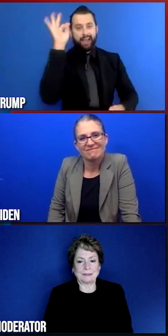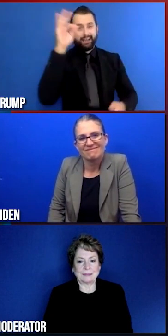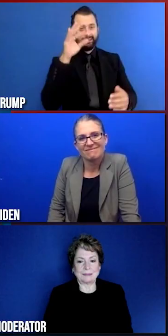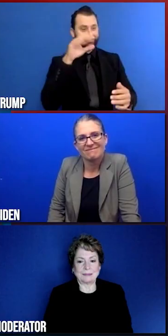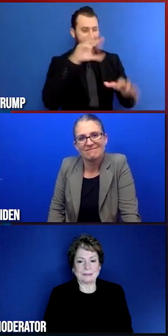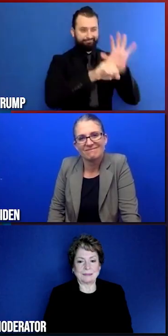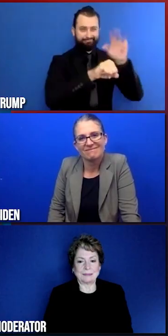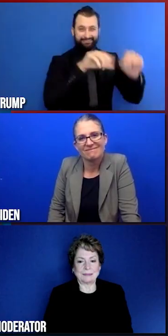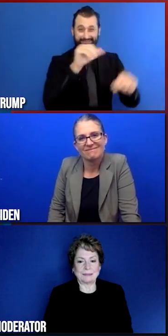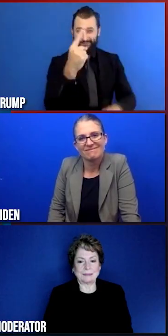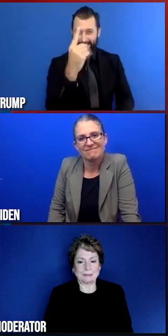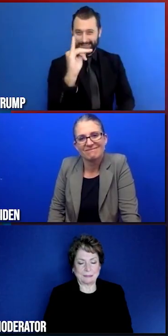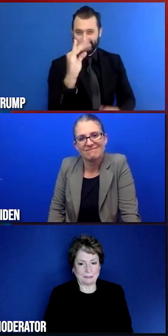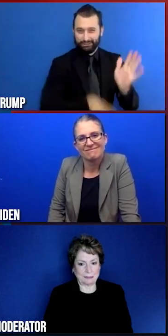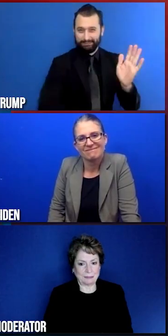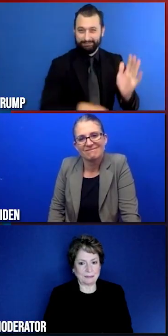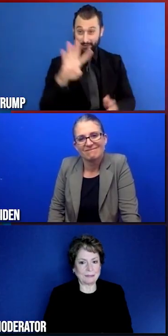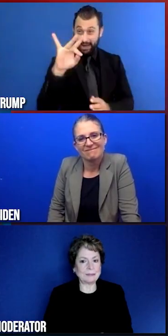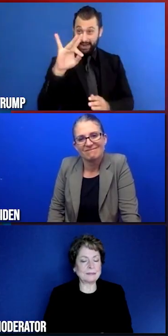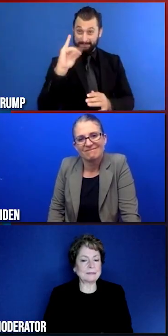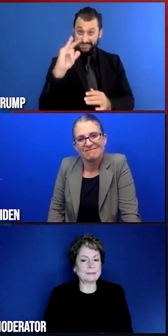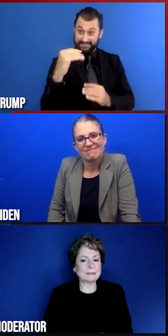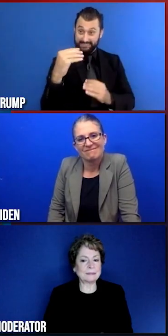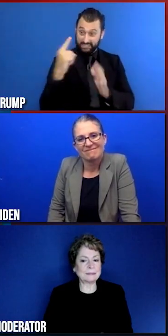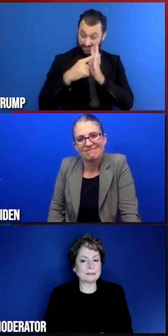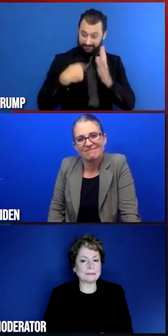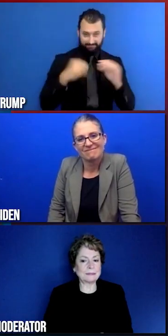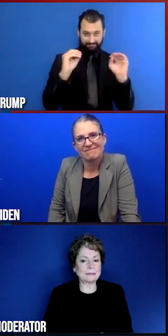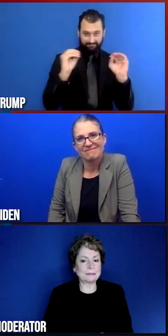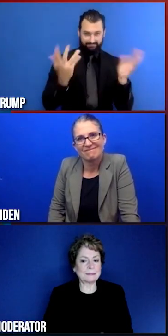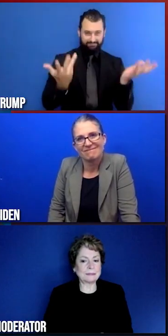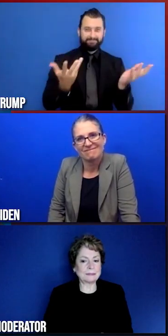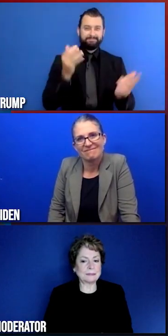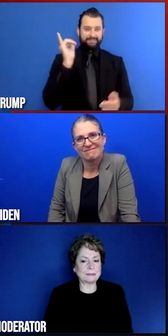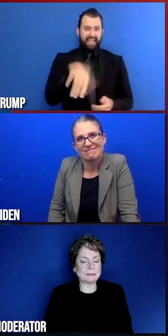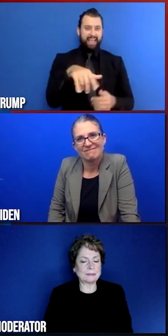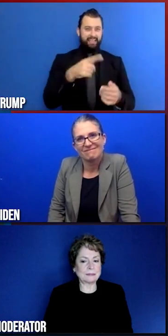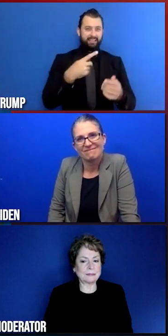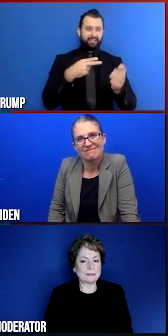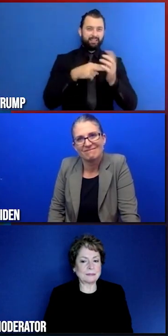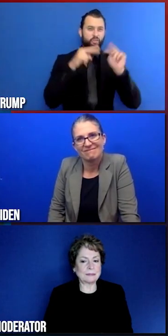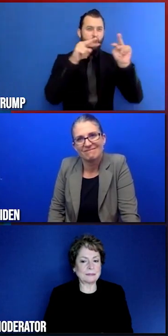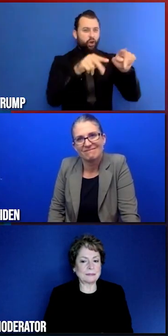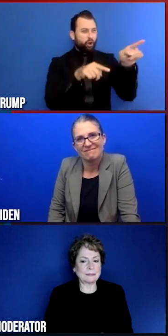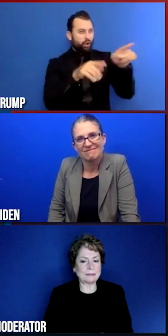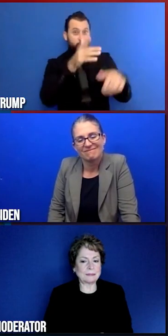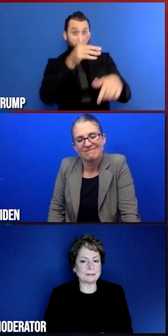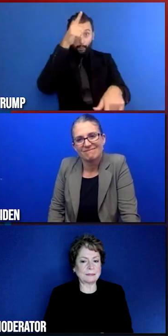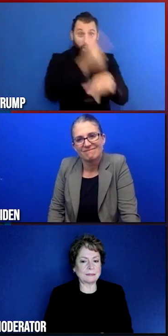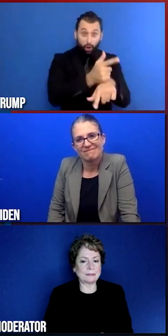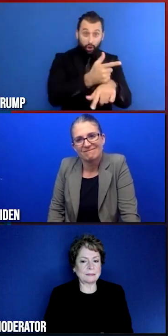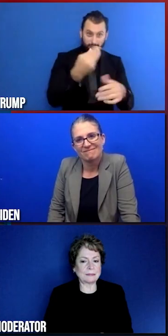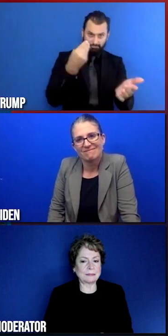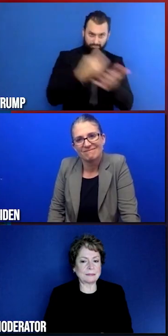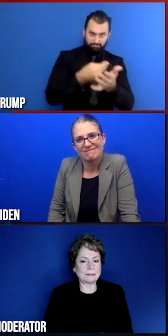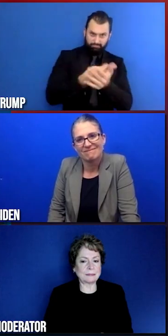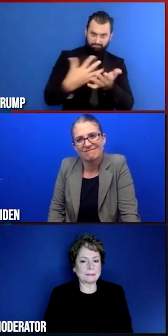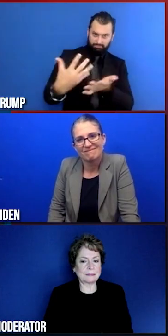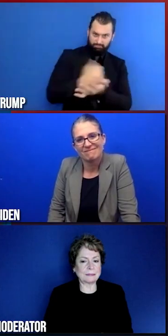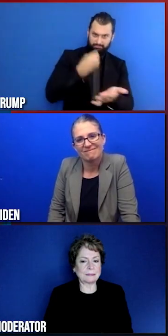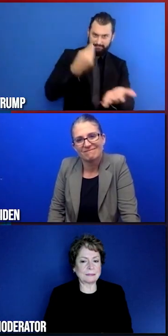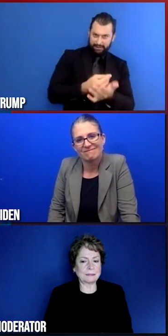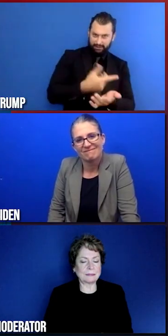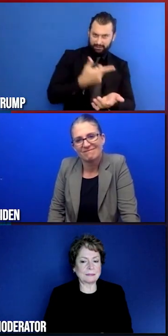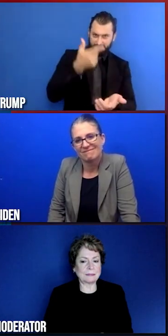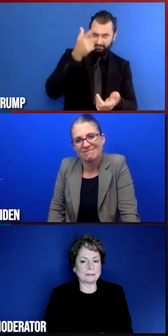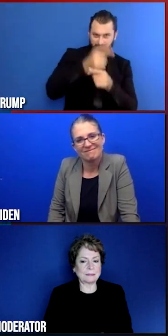fortune, and it's all through you, Joe. And they say you get some of it, and you do live very well. You have houses all over the place. You live very well. All right, gentlemen,